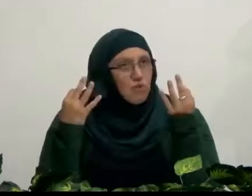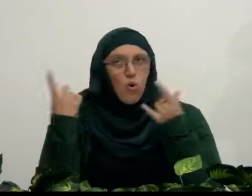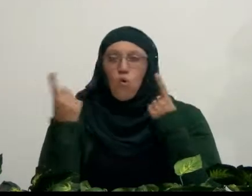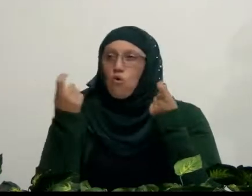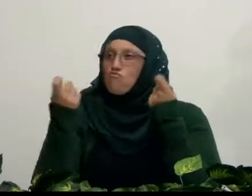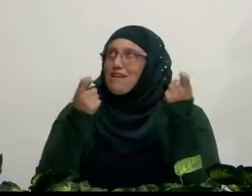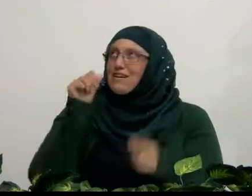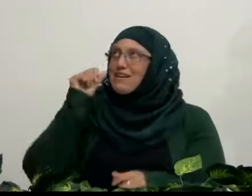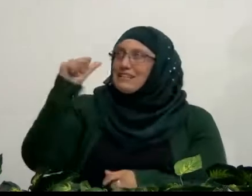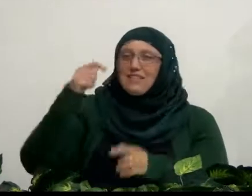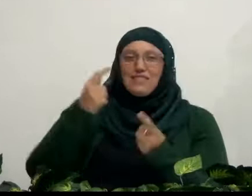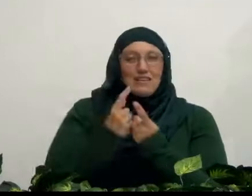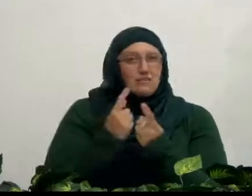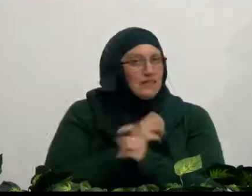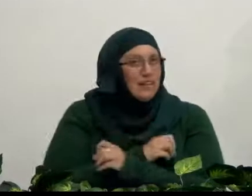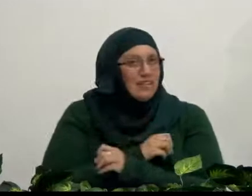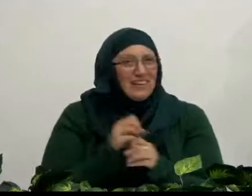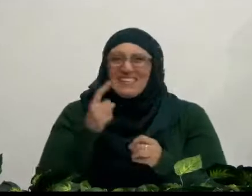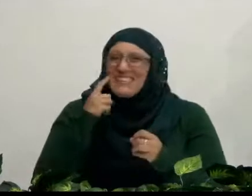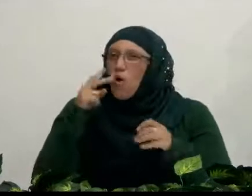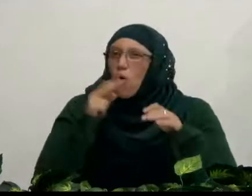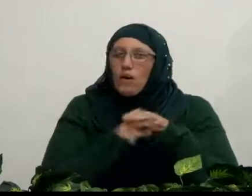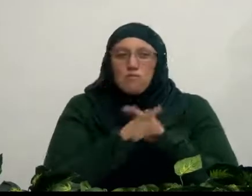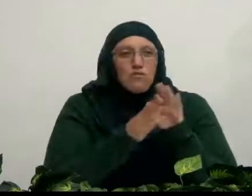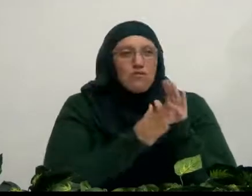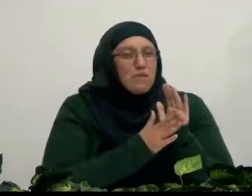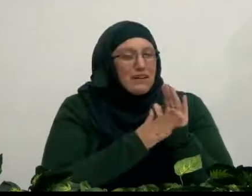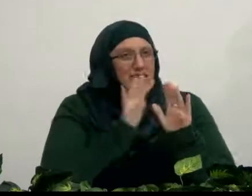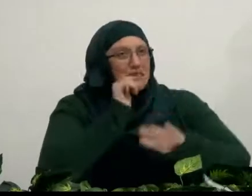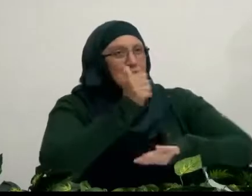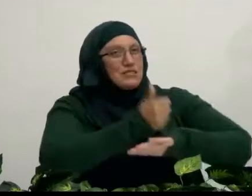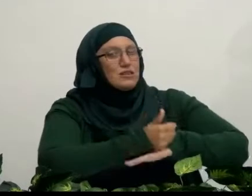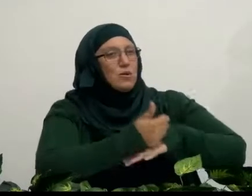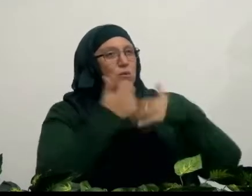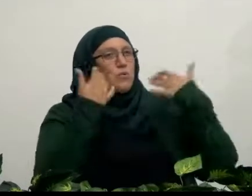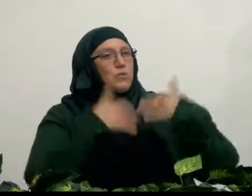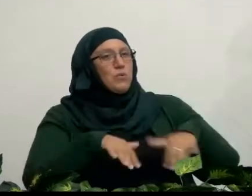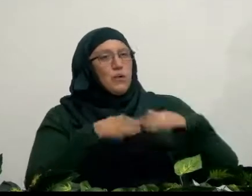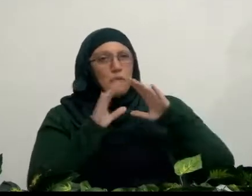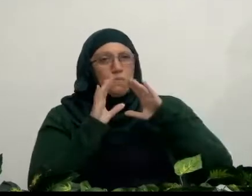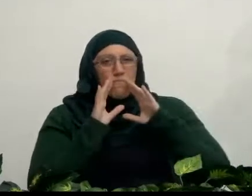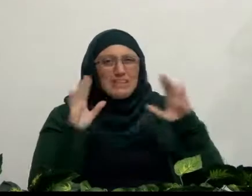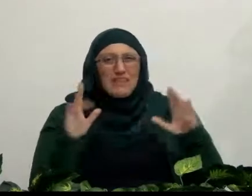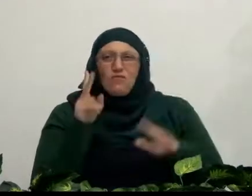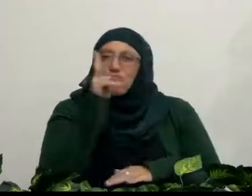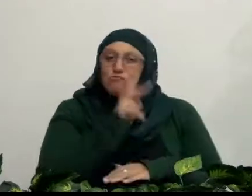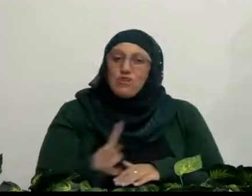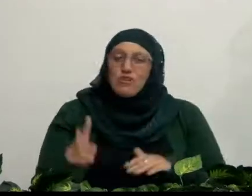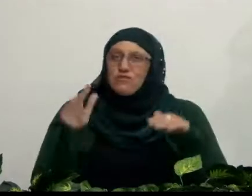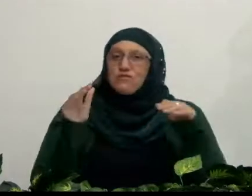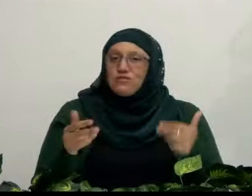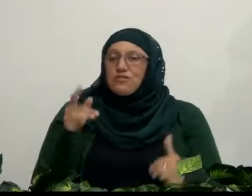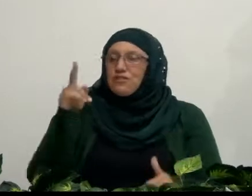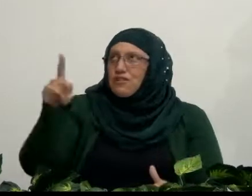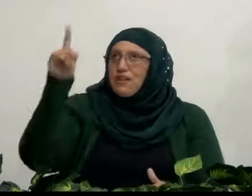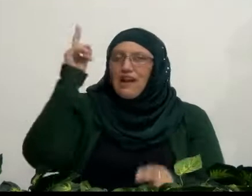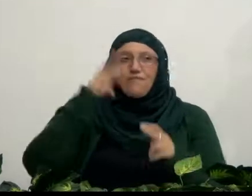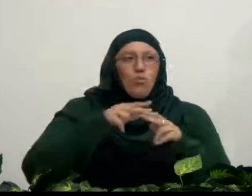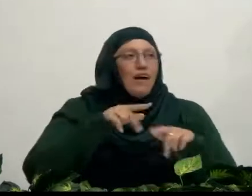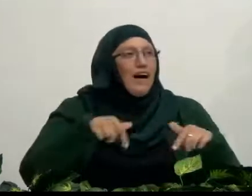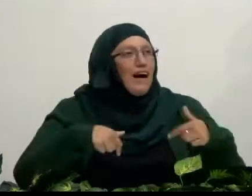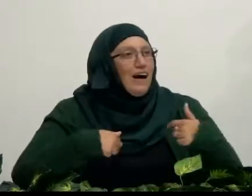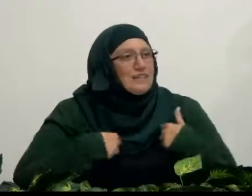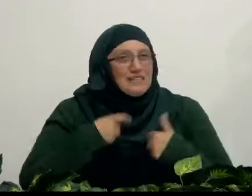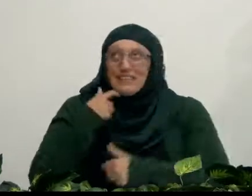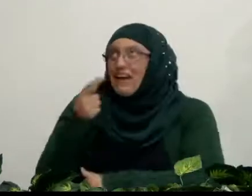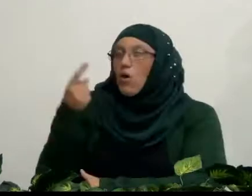His affairs. You notice how the Holy Prophet is establishing the platform of and reintroducing Allah subhanahu wa ta'ala to us and saying,